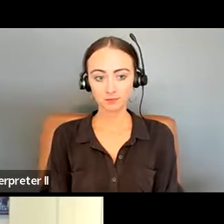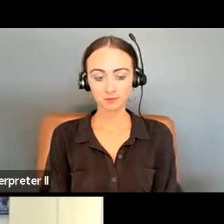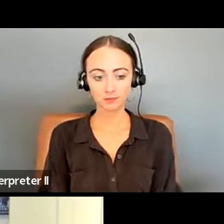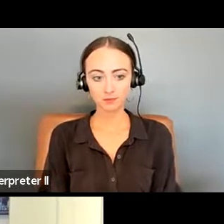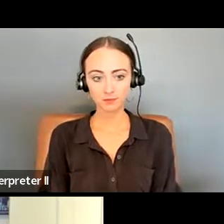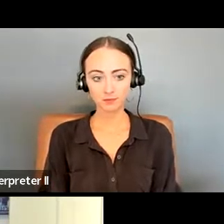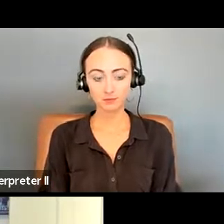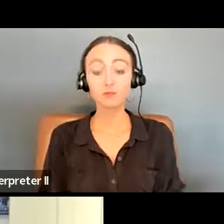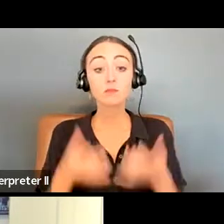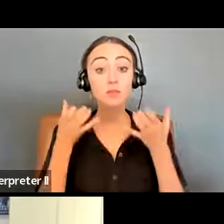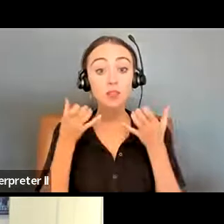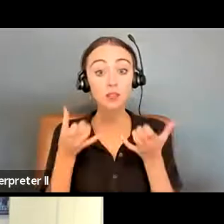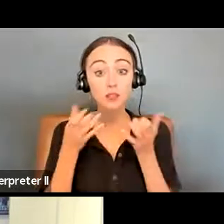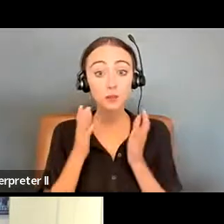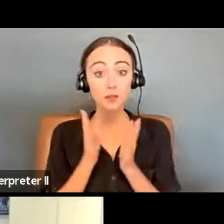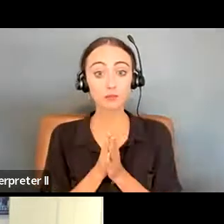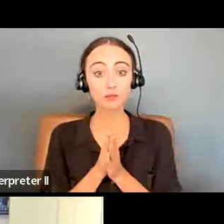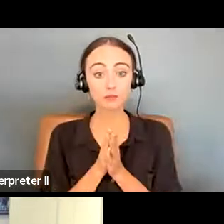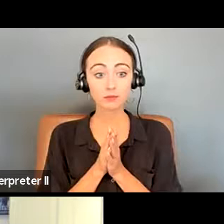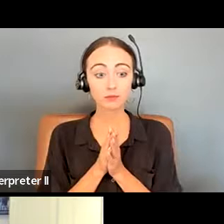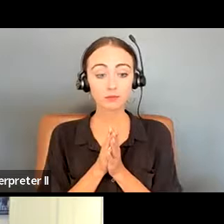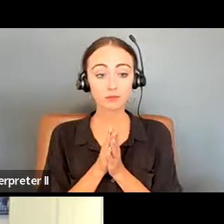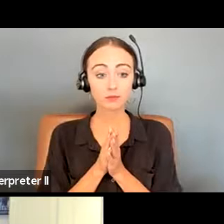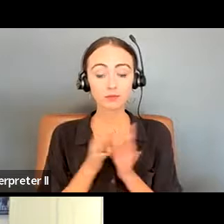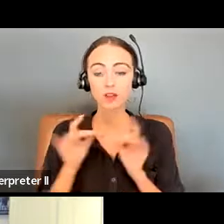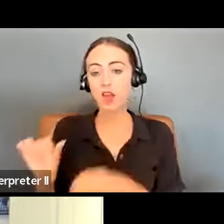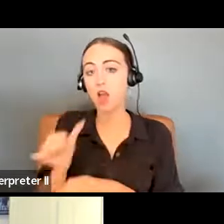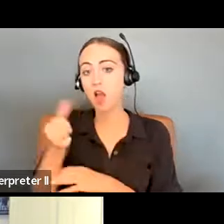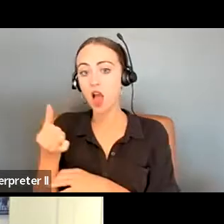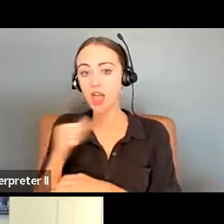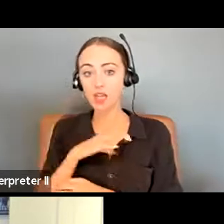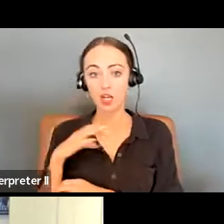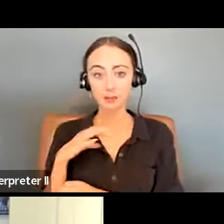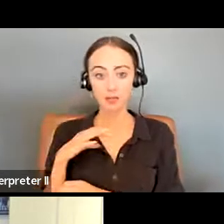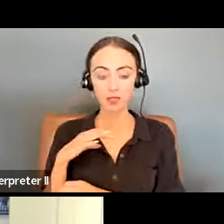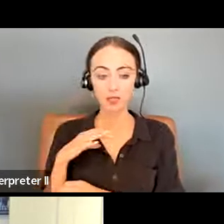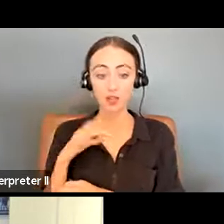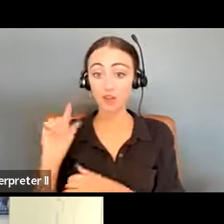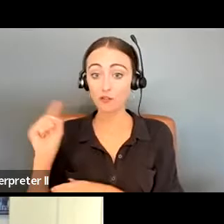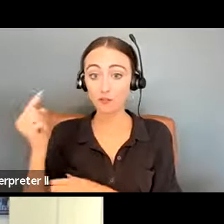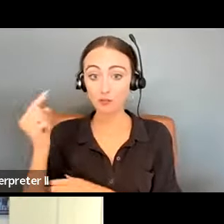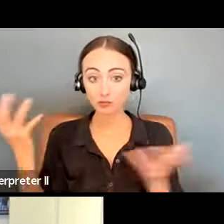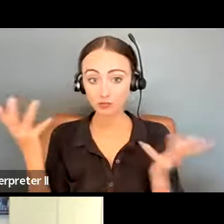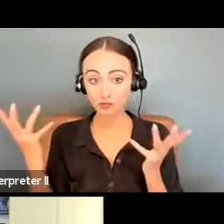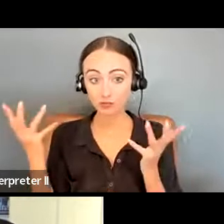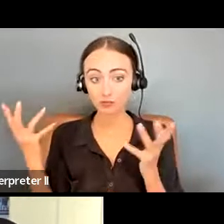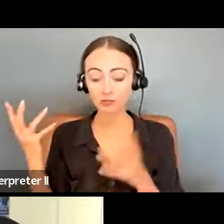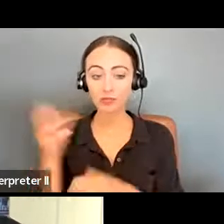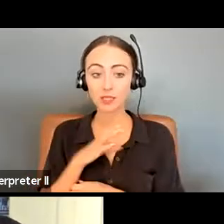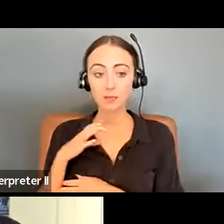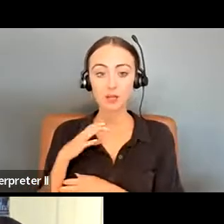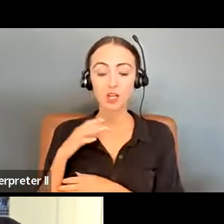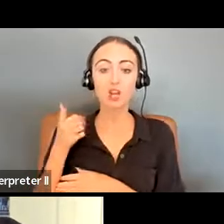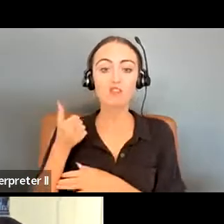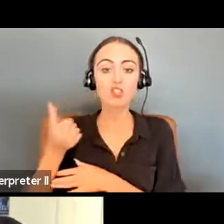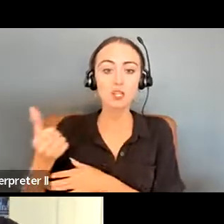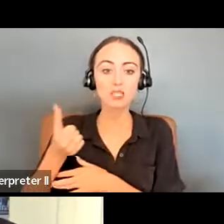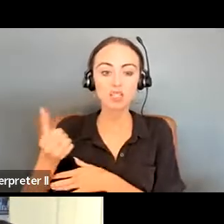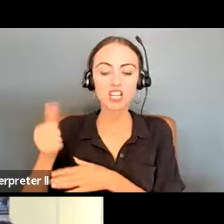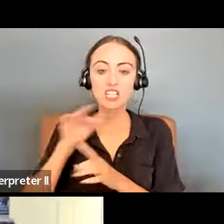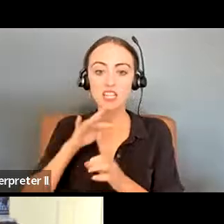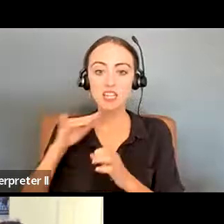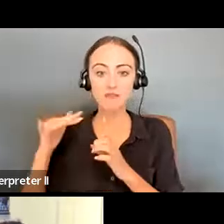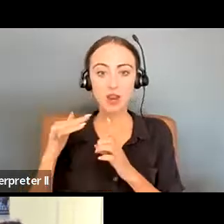We will turn now to measures from other committees, and the first is from the Committee on Transportation and the Environment, chaired